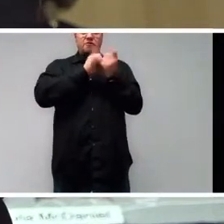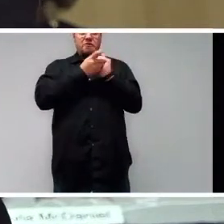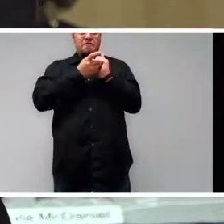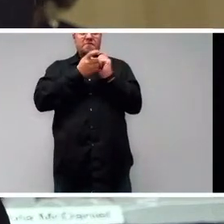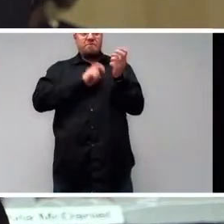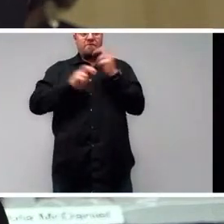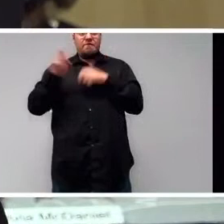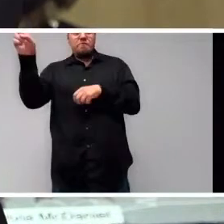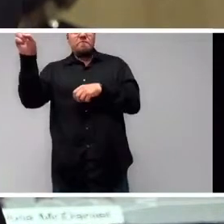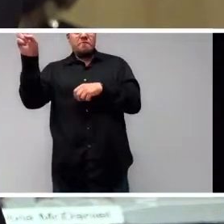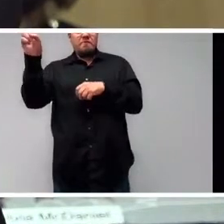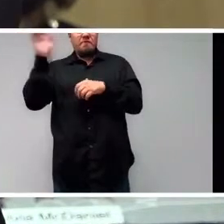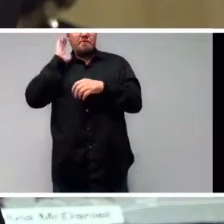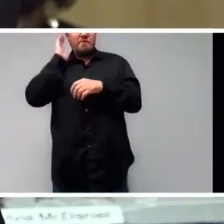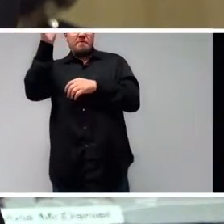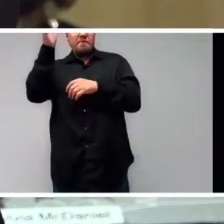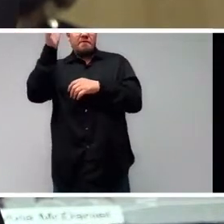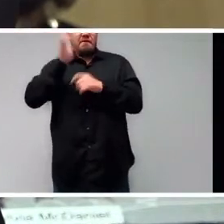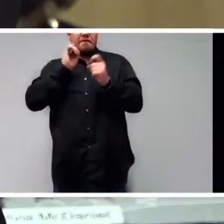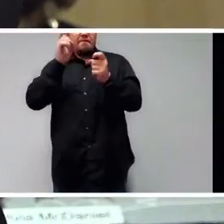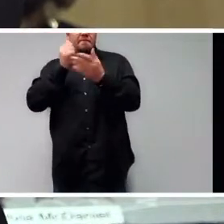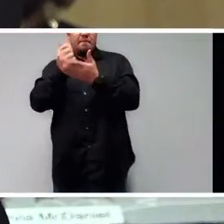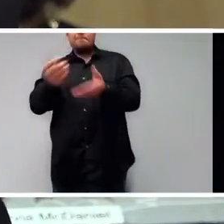futures by giving kids hope.